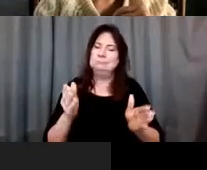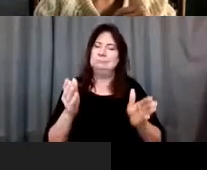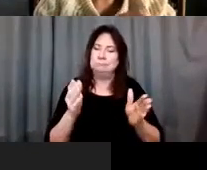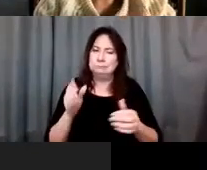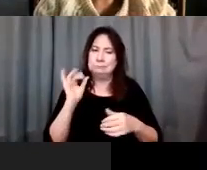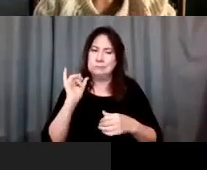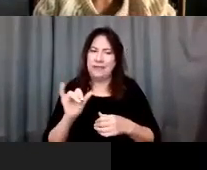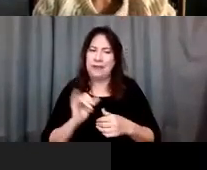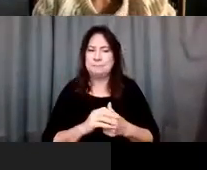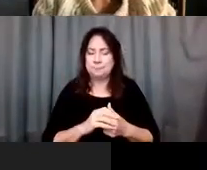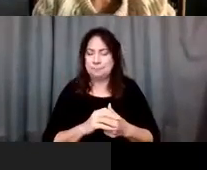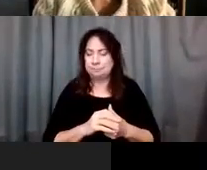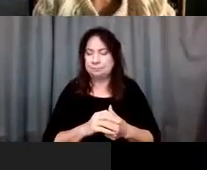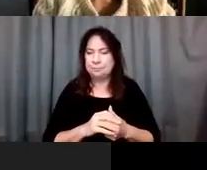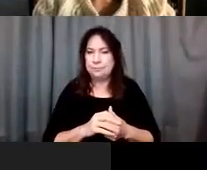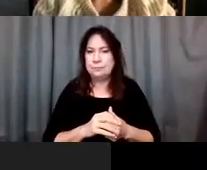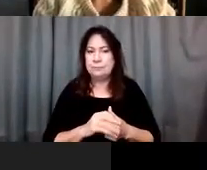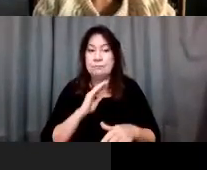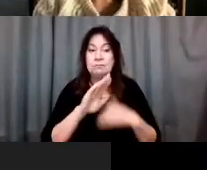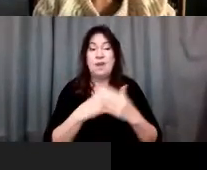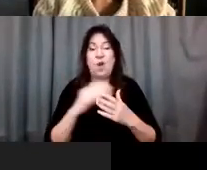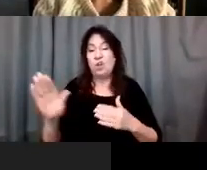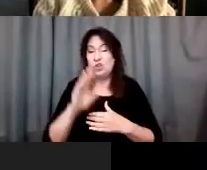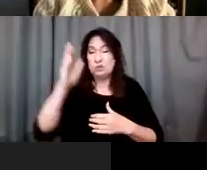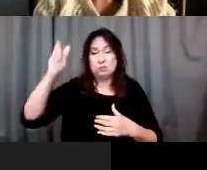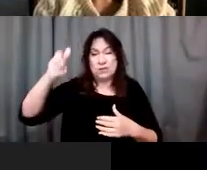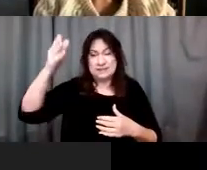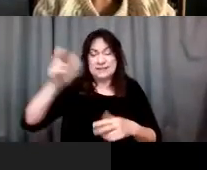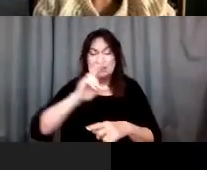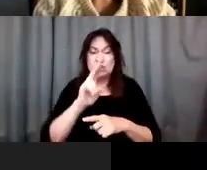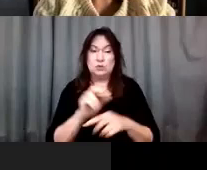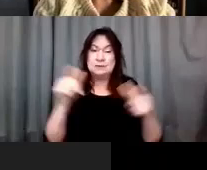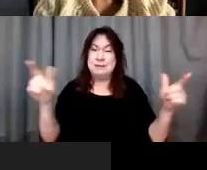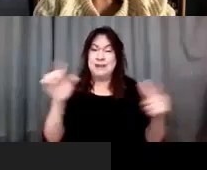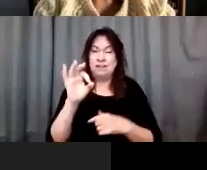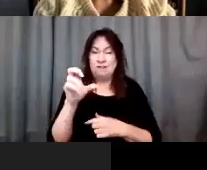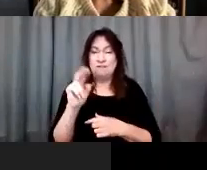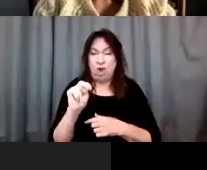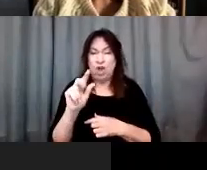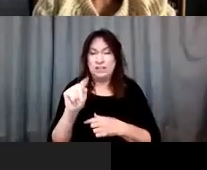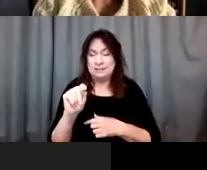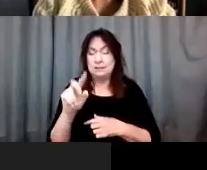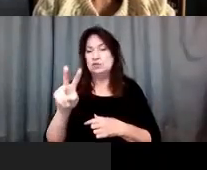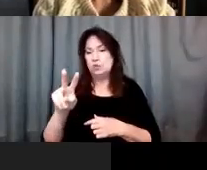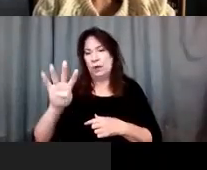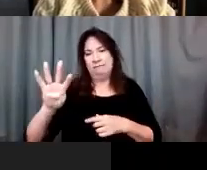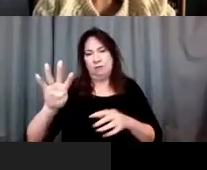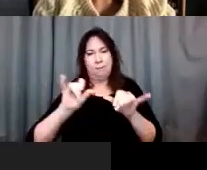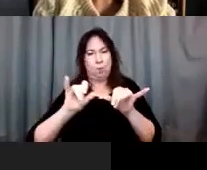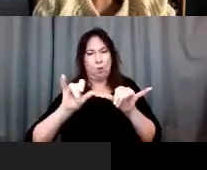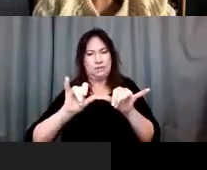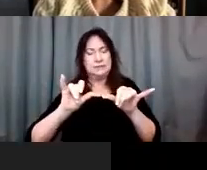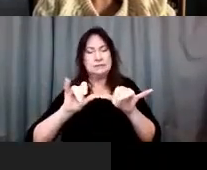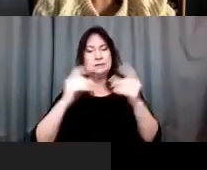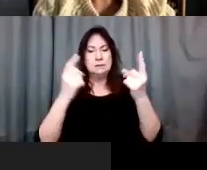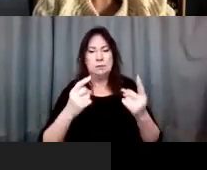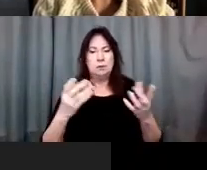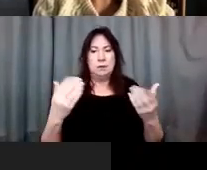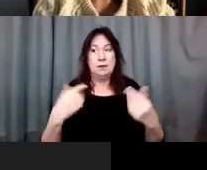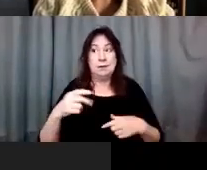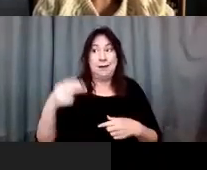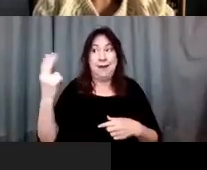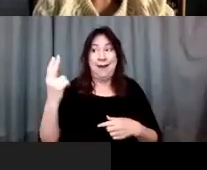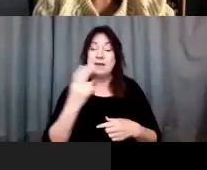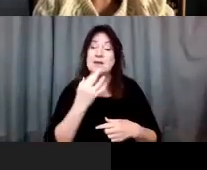regard. For all of your presentations, use big fonts, 24-point colors that have high contrast. You